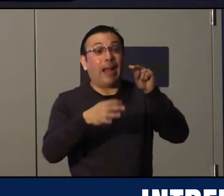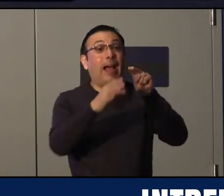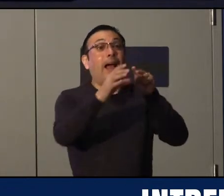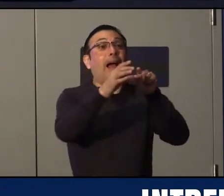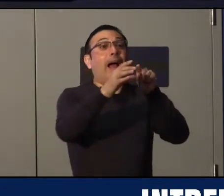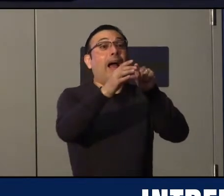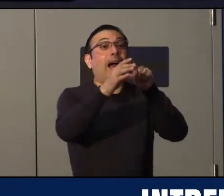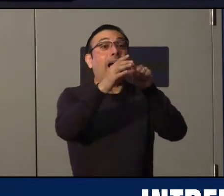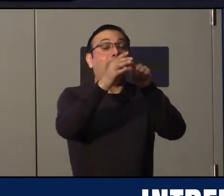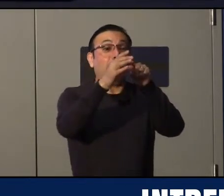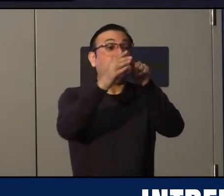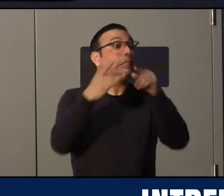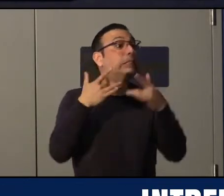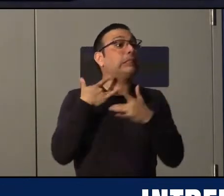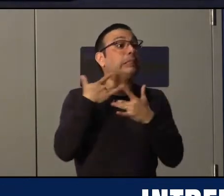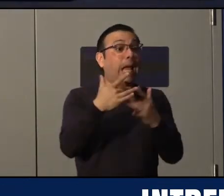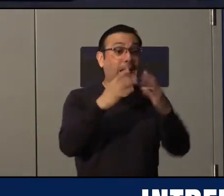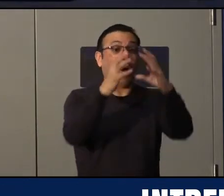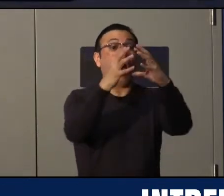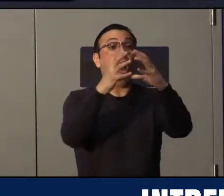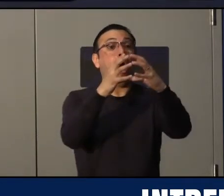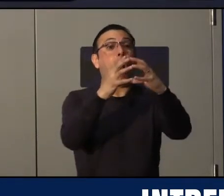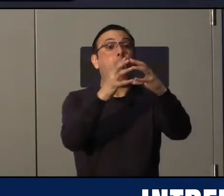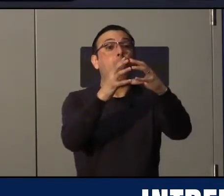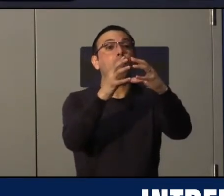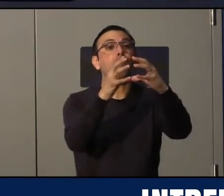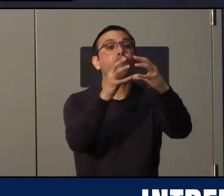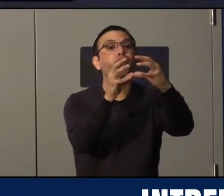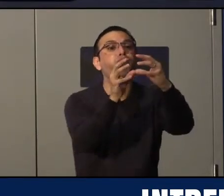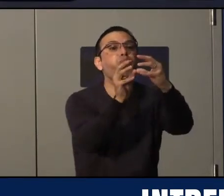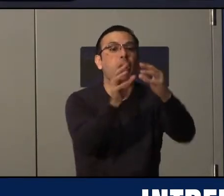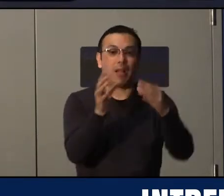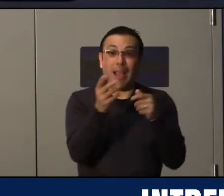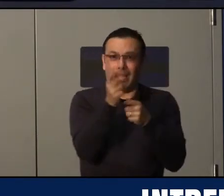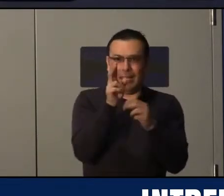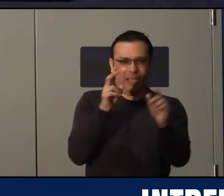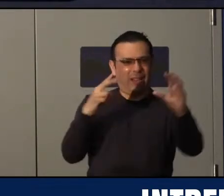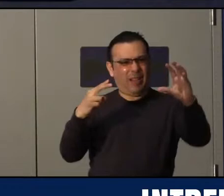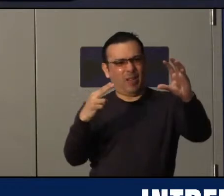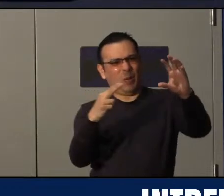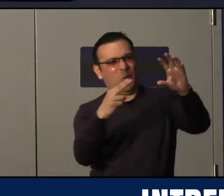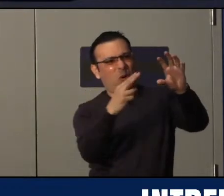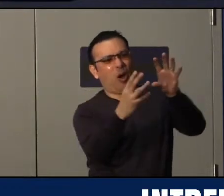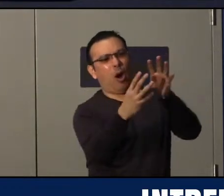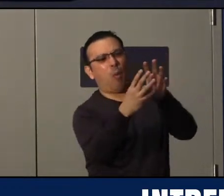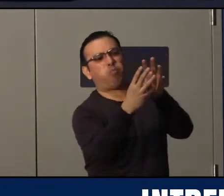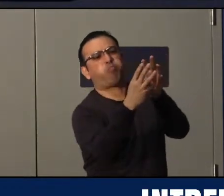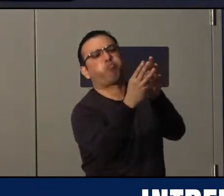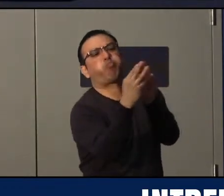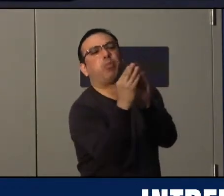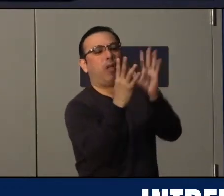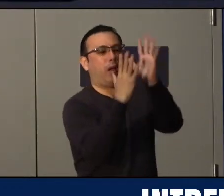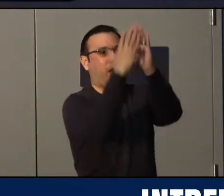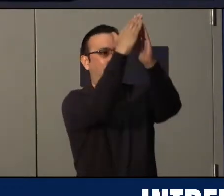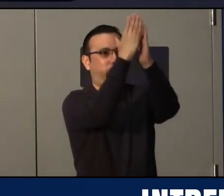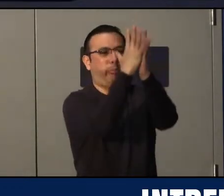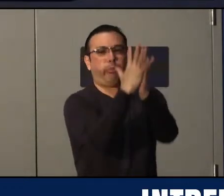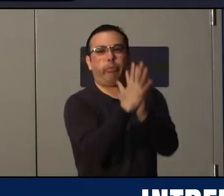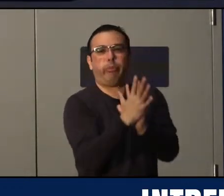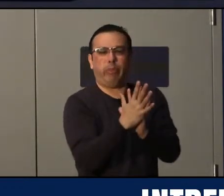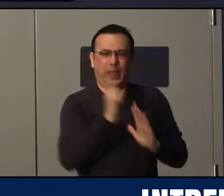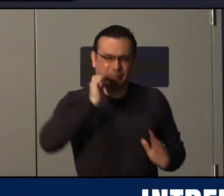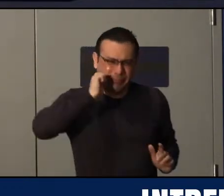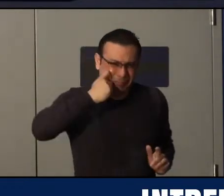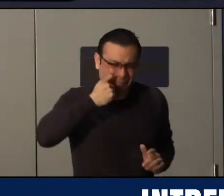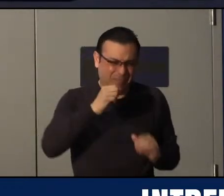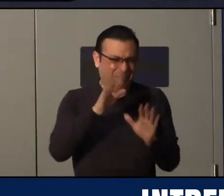water, because of that surface tension and the way it behaves, it's like the water wanted to move onto the end of the brush. It was the coolest thing. And then watching that with the